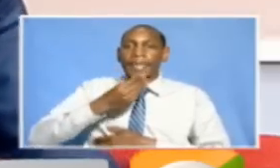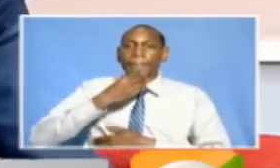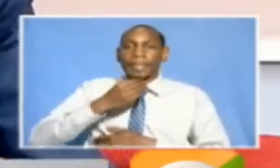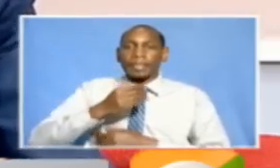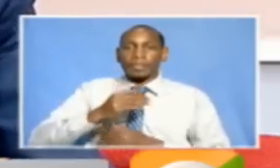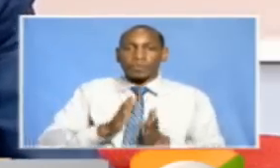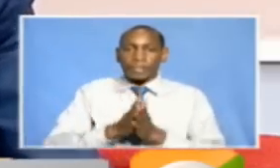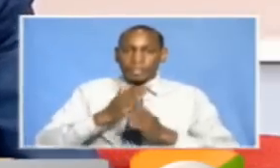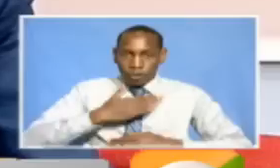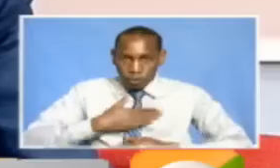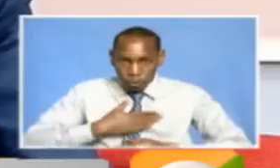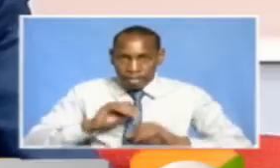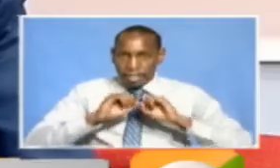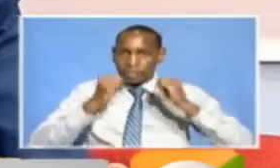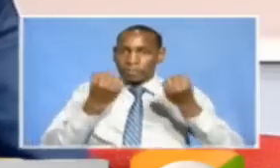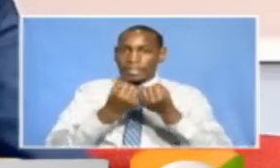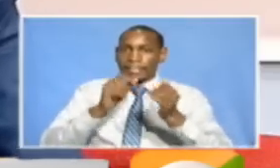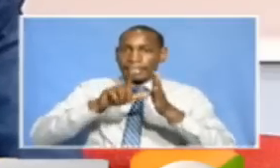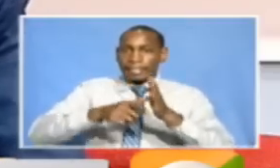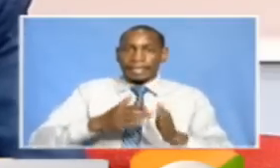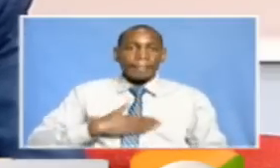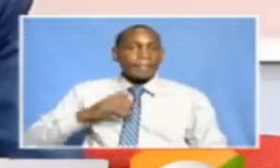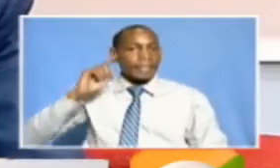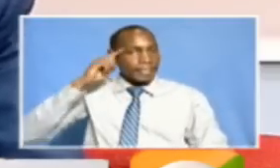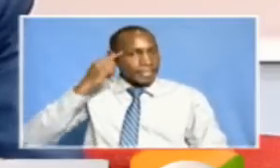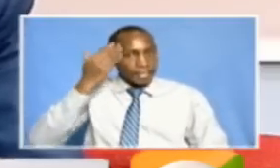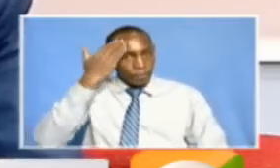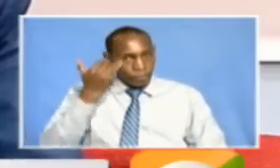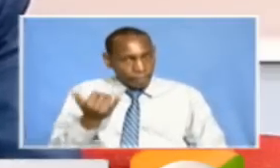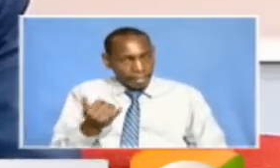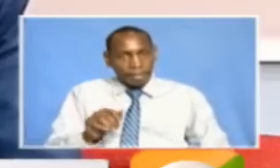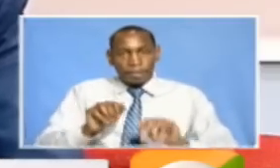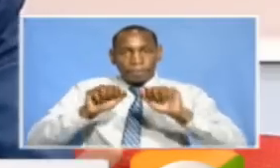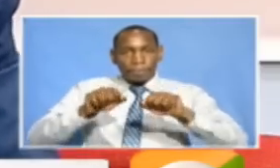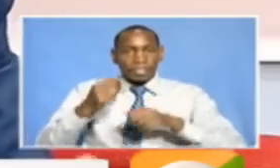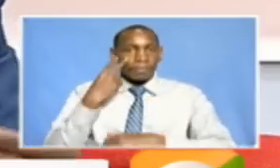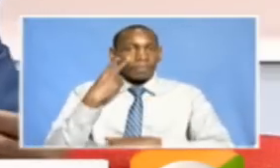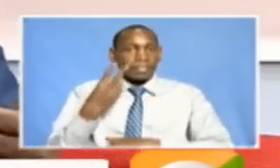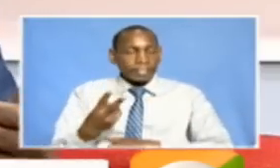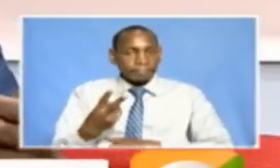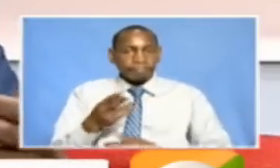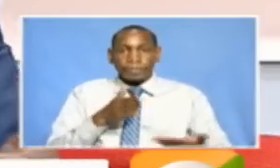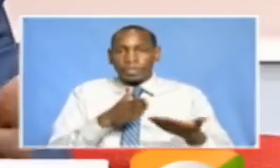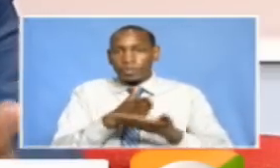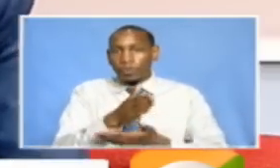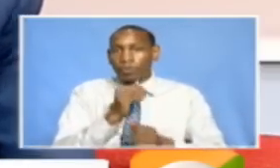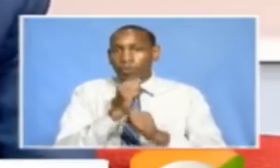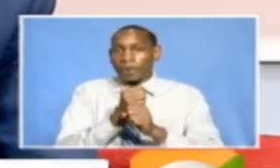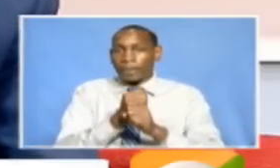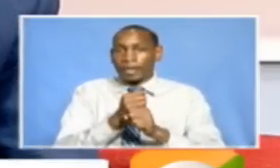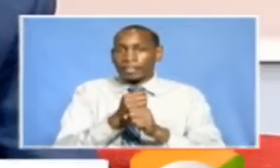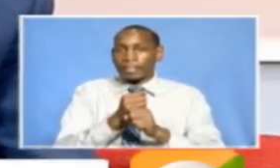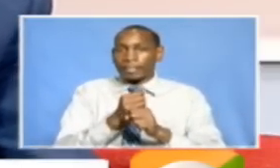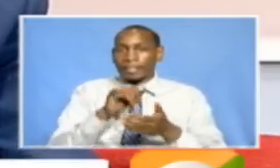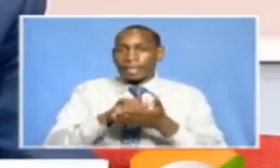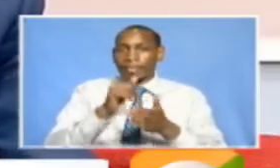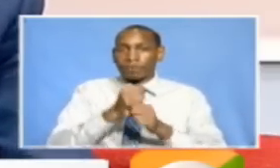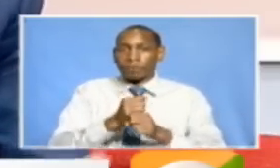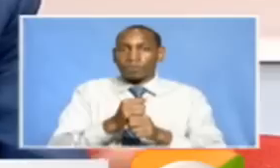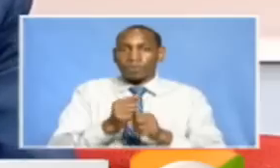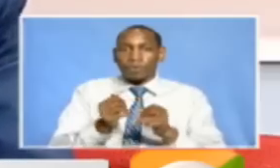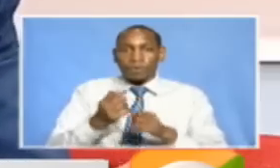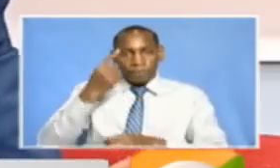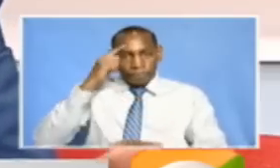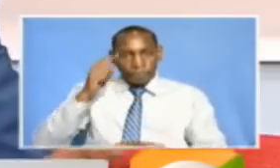in the society later on. And I think that's why you can see, even in terms of the work that we do for HIV,